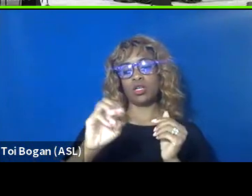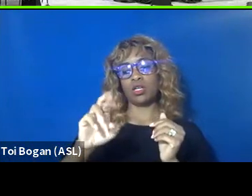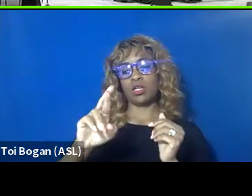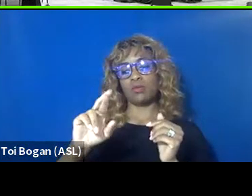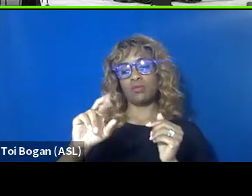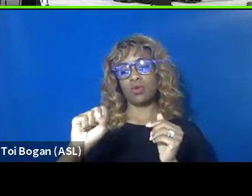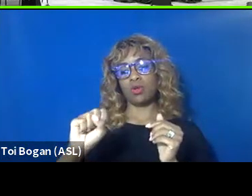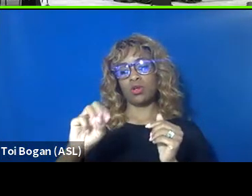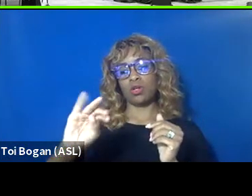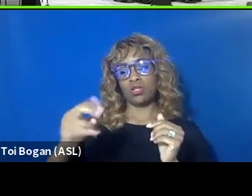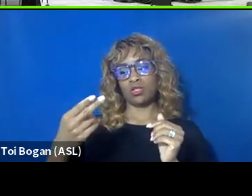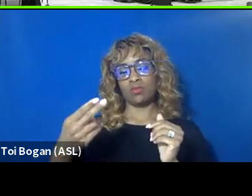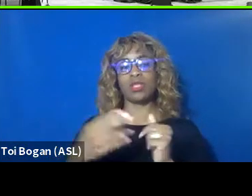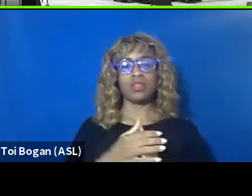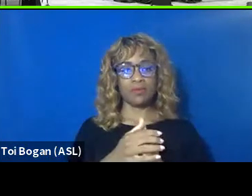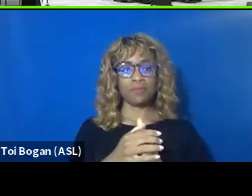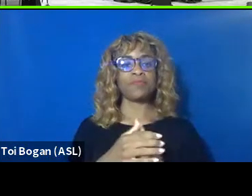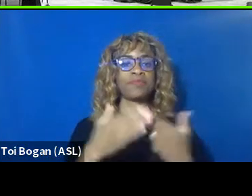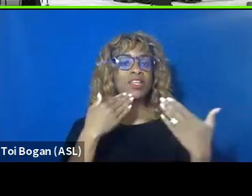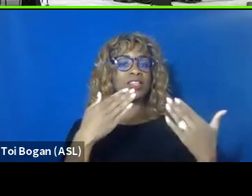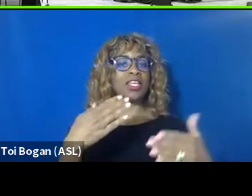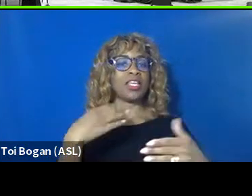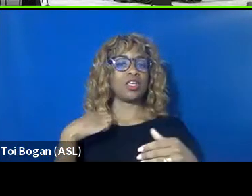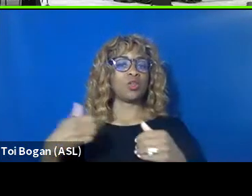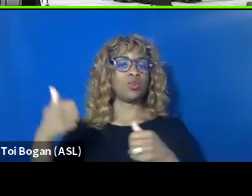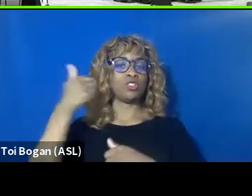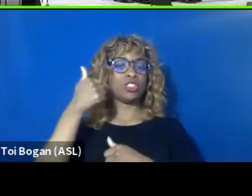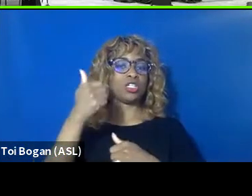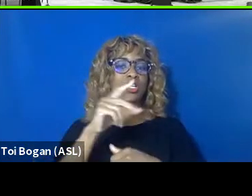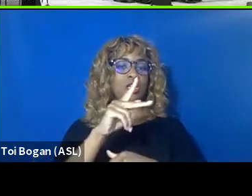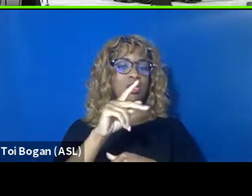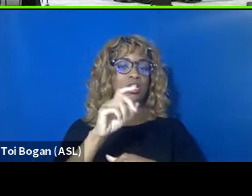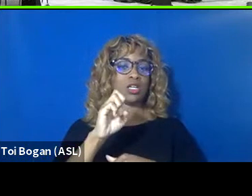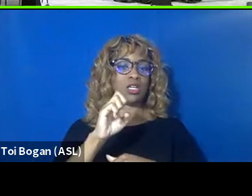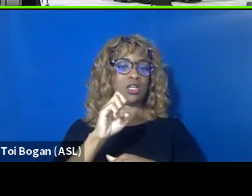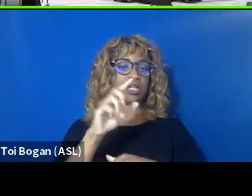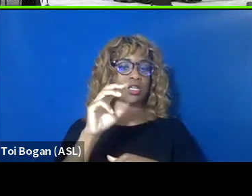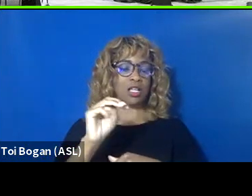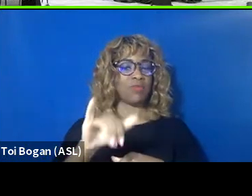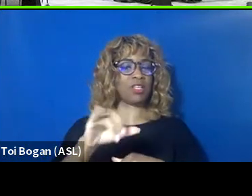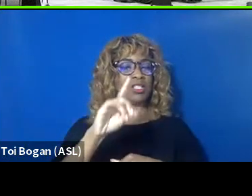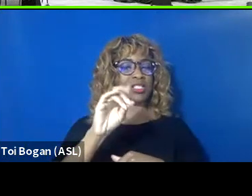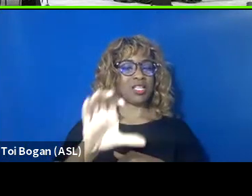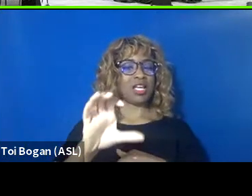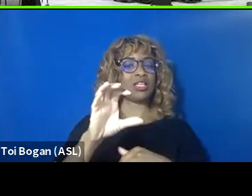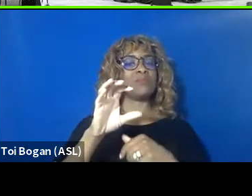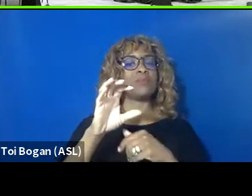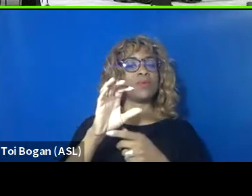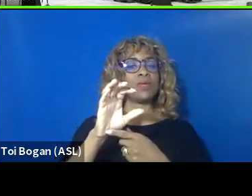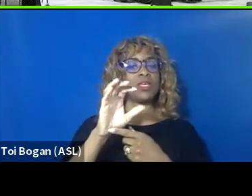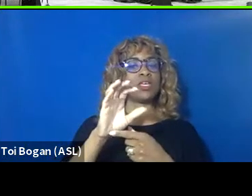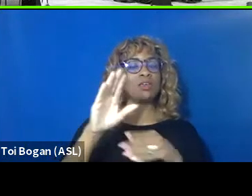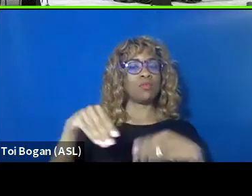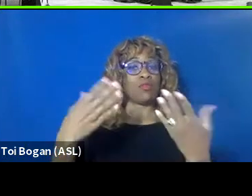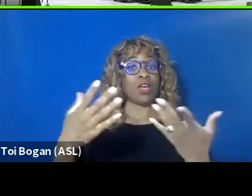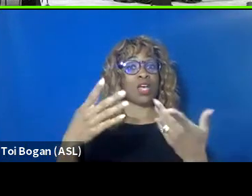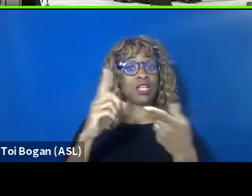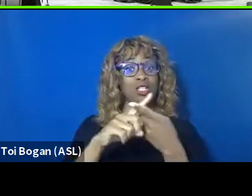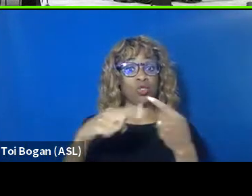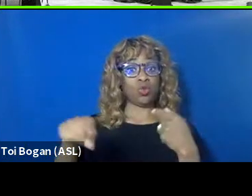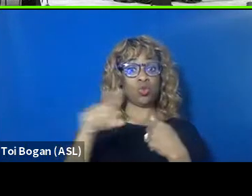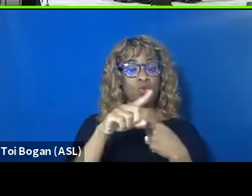Thank you, Chair Kellum. So this document for assuring quorums and notification of absences has been provided. It's